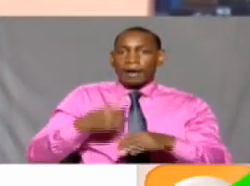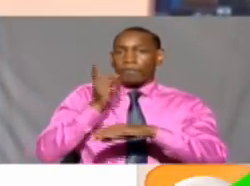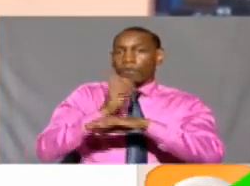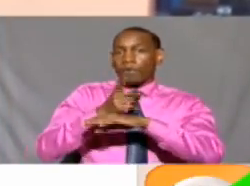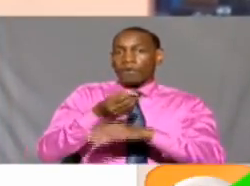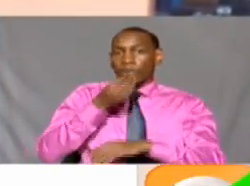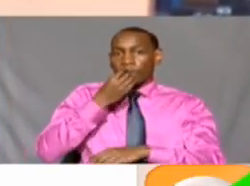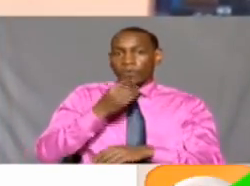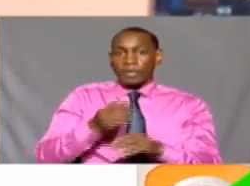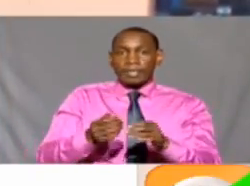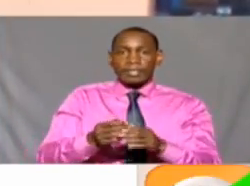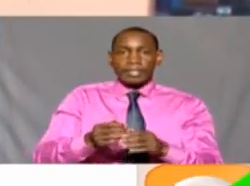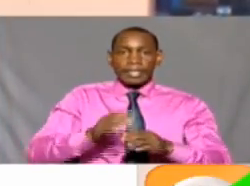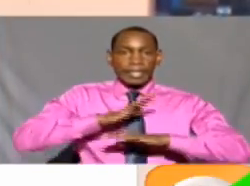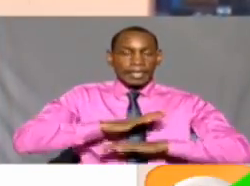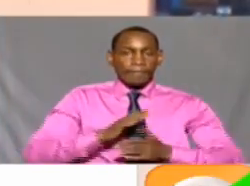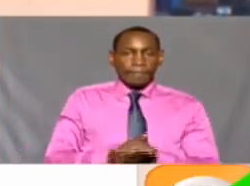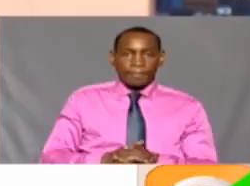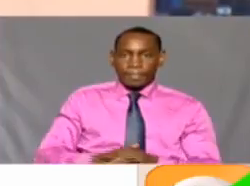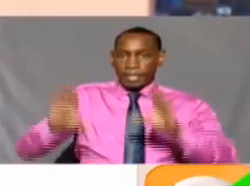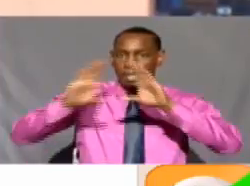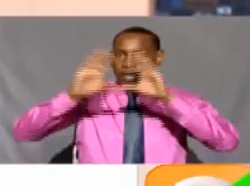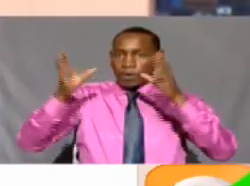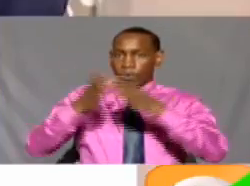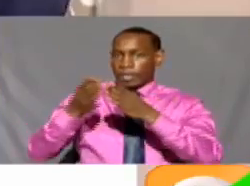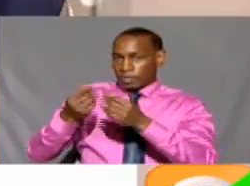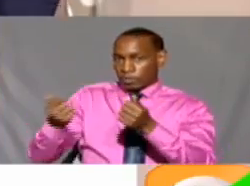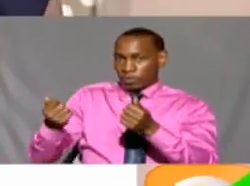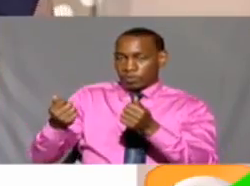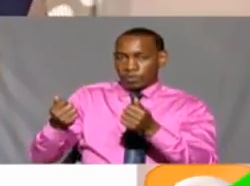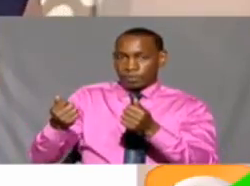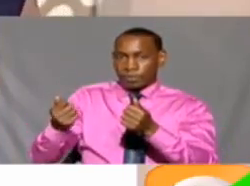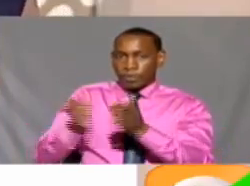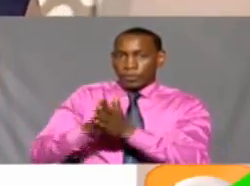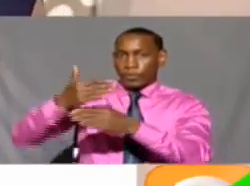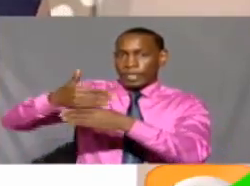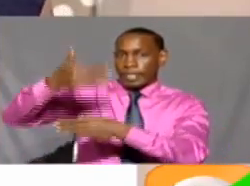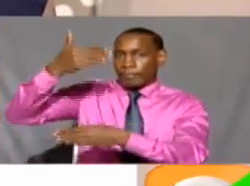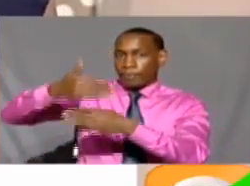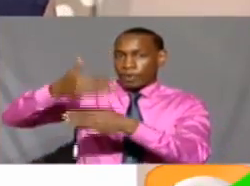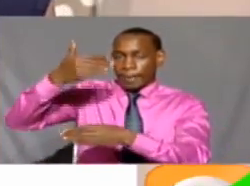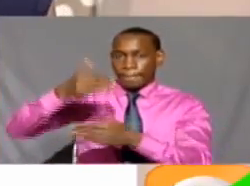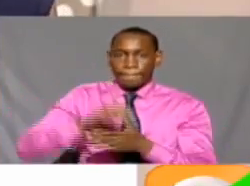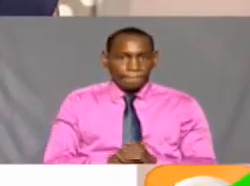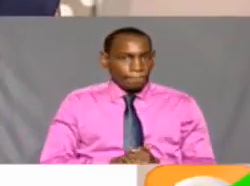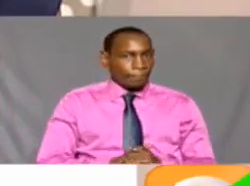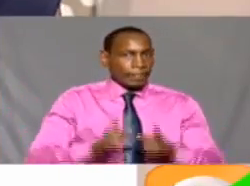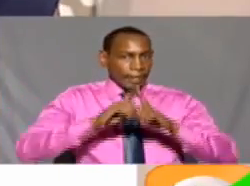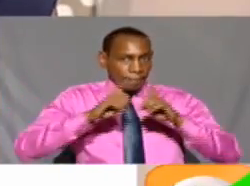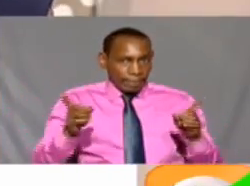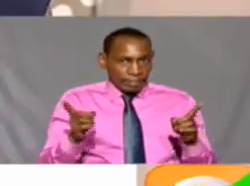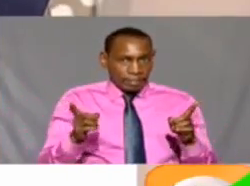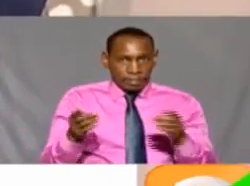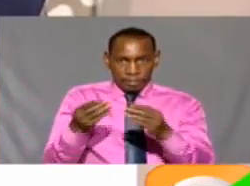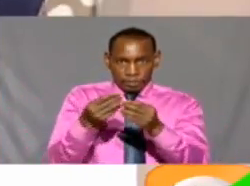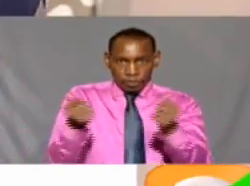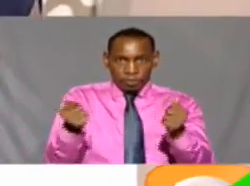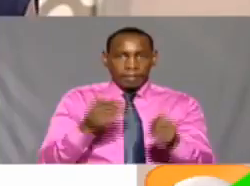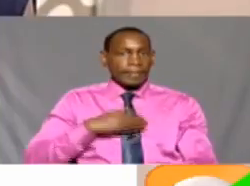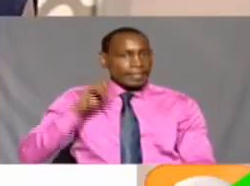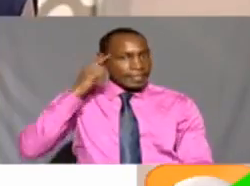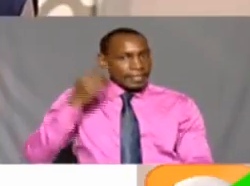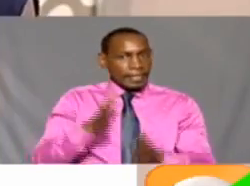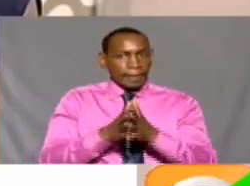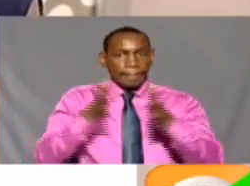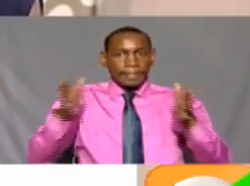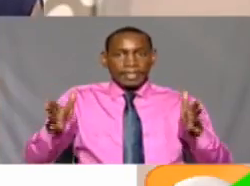security. Right. So, I mean, you know, global measures and cross sort of border doing. But then, so the mitigation, because I think the biggest thing